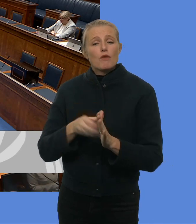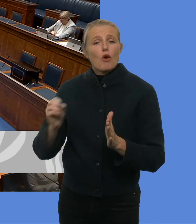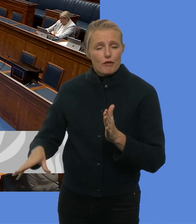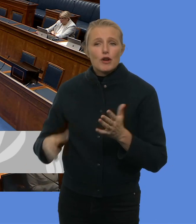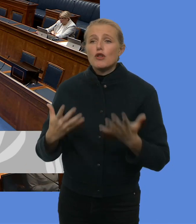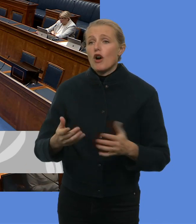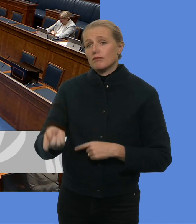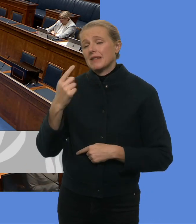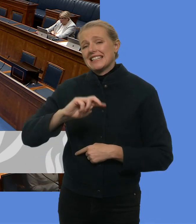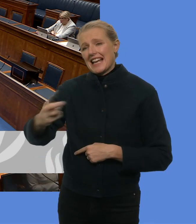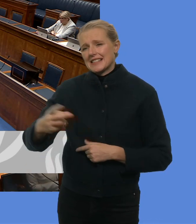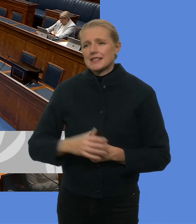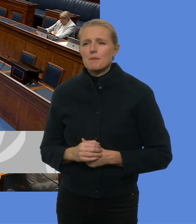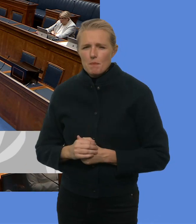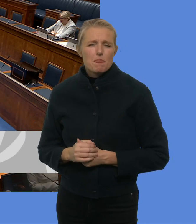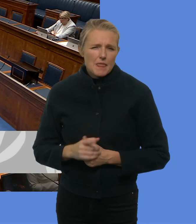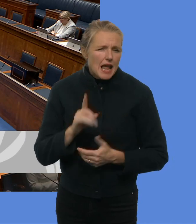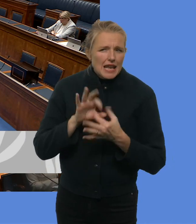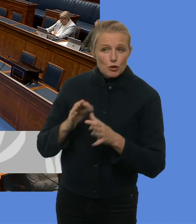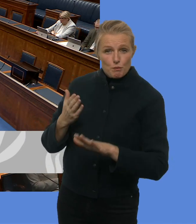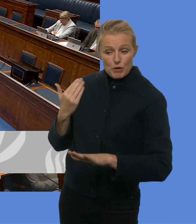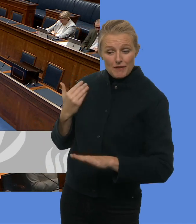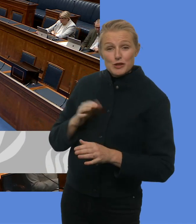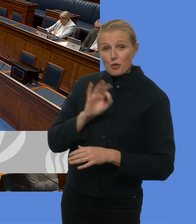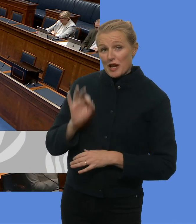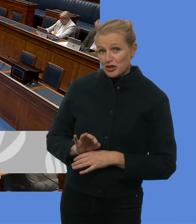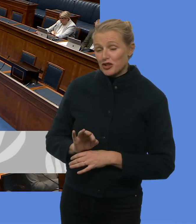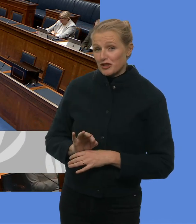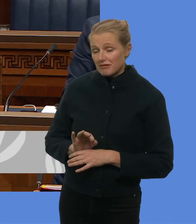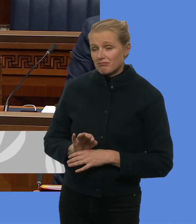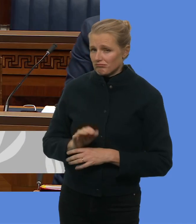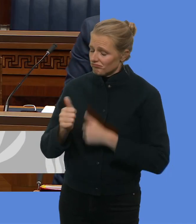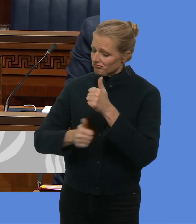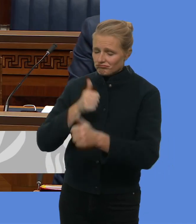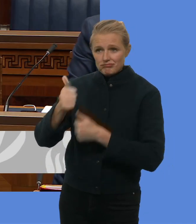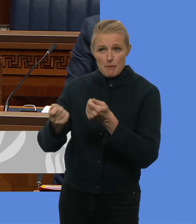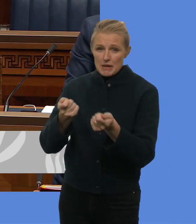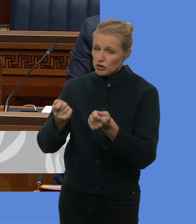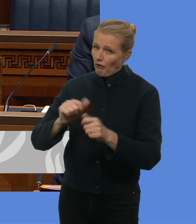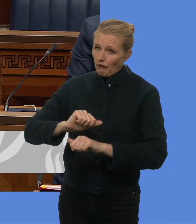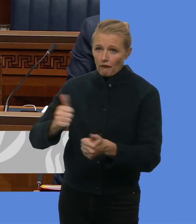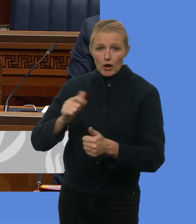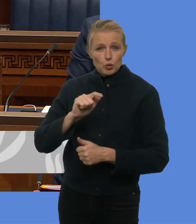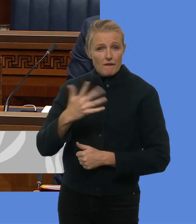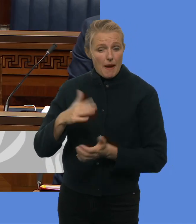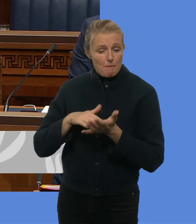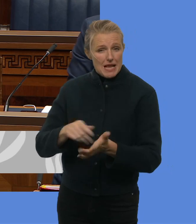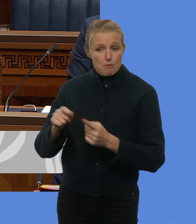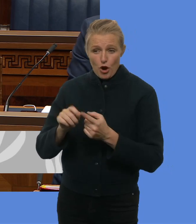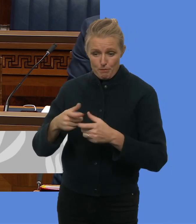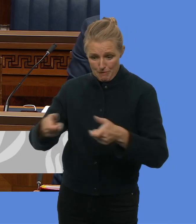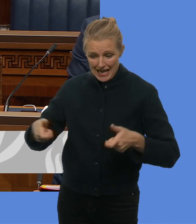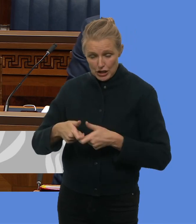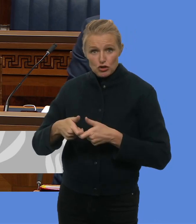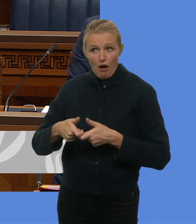much, Mr. Speaker. Following on from the previous question, I suppose, and commend you, Minister, for the rollout of that £25 million package. Can you indicate